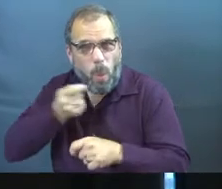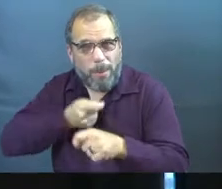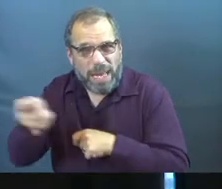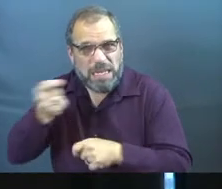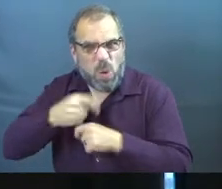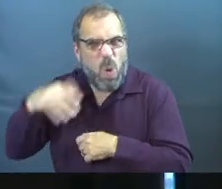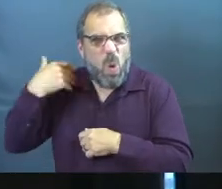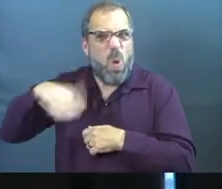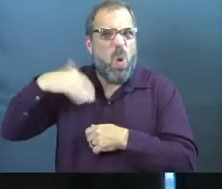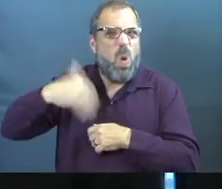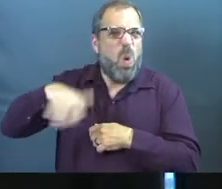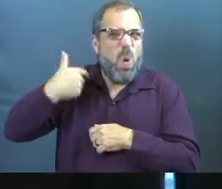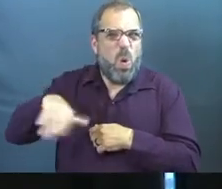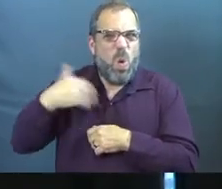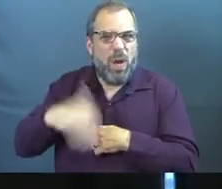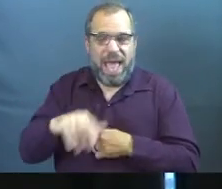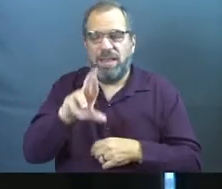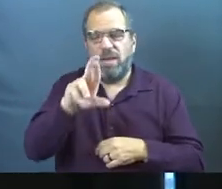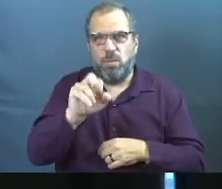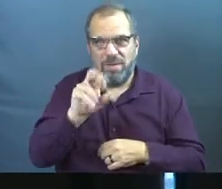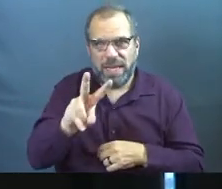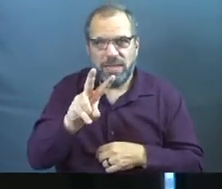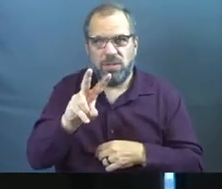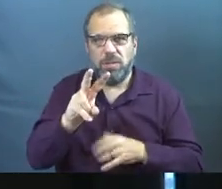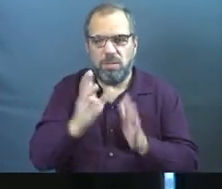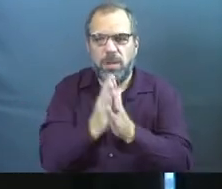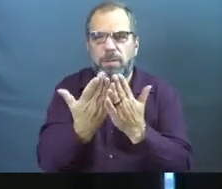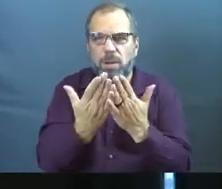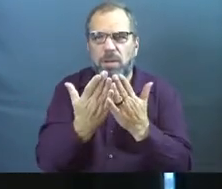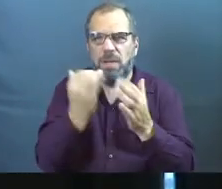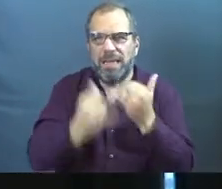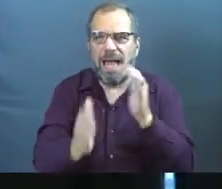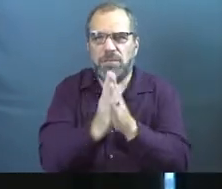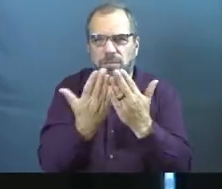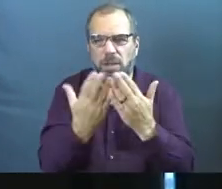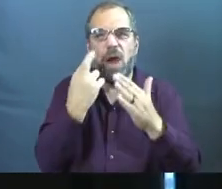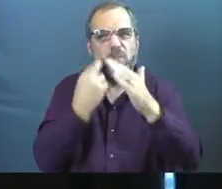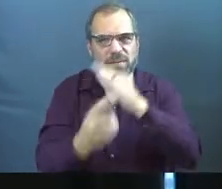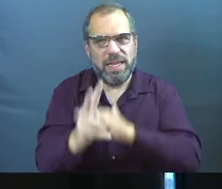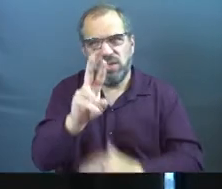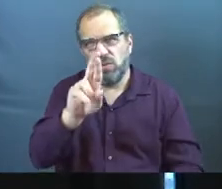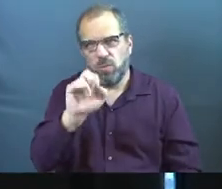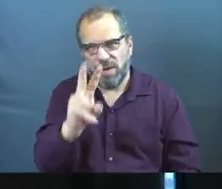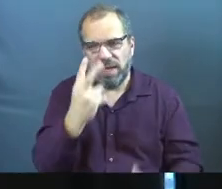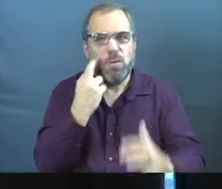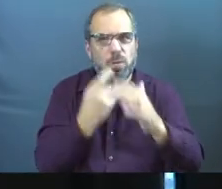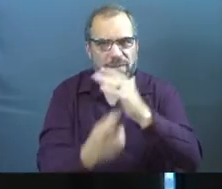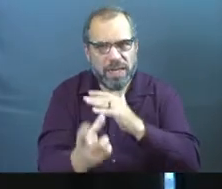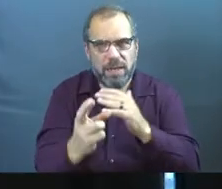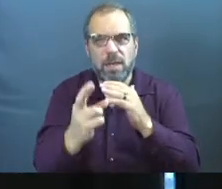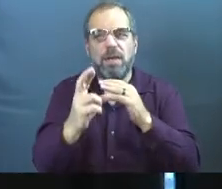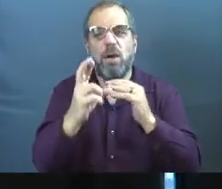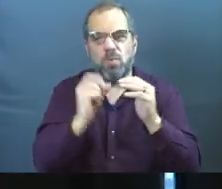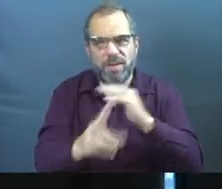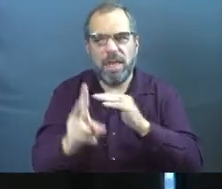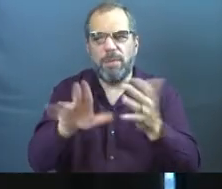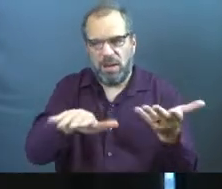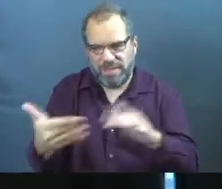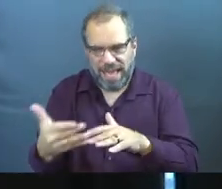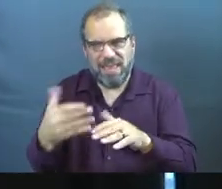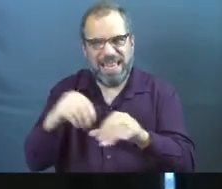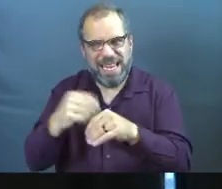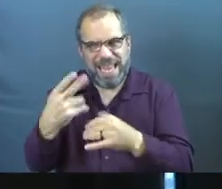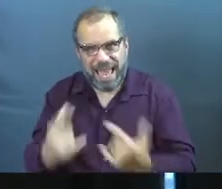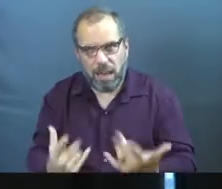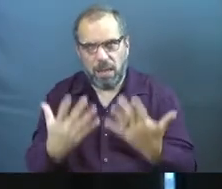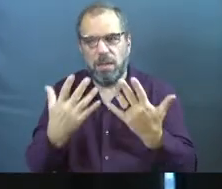that time. And then in Revelation, which is the last one, and we're going to take a deeper look at this, it talks more about death and Hades. This is